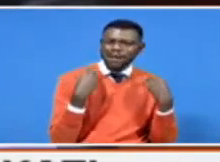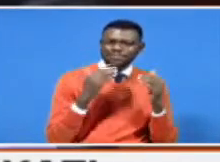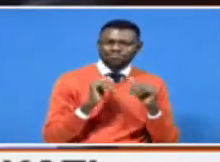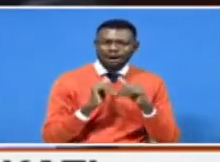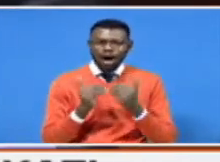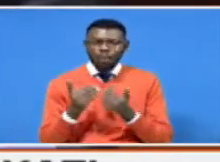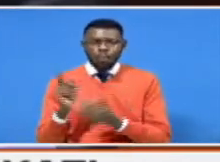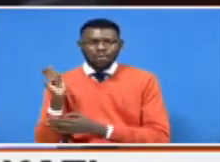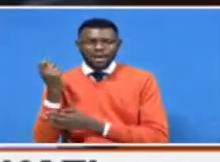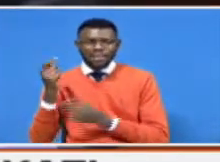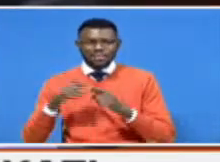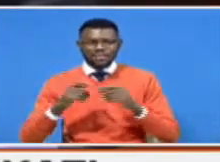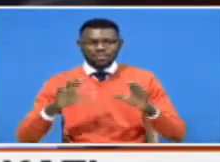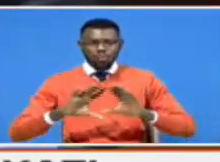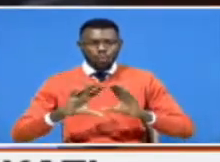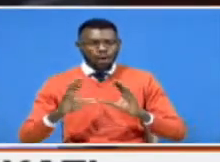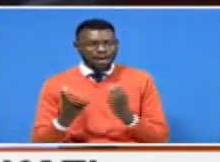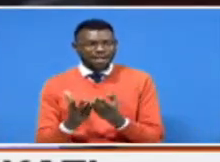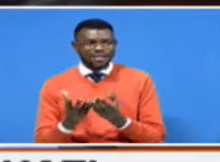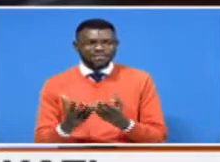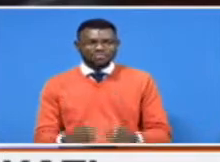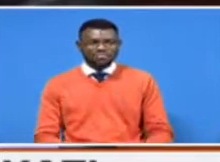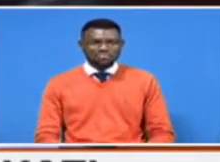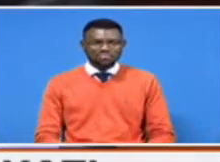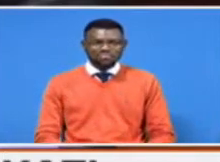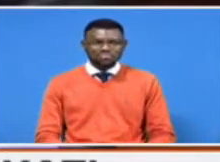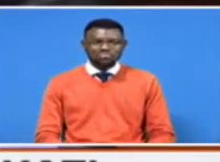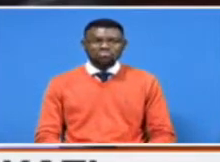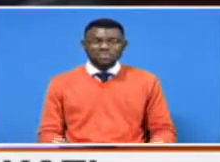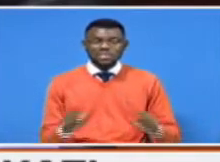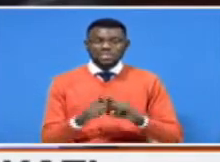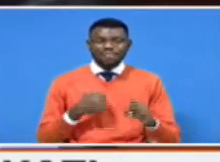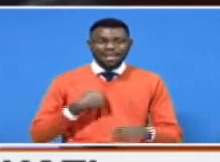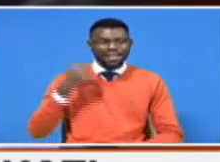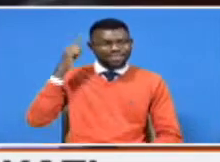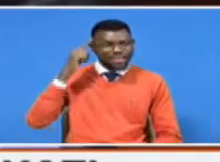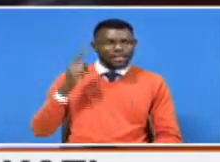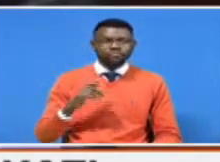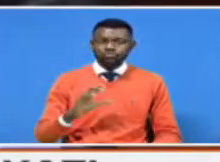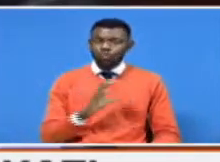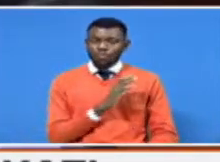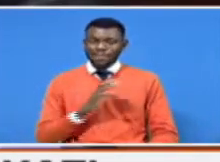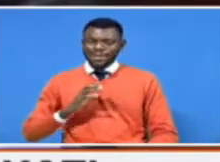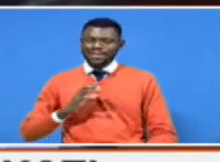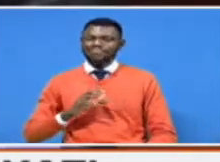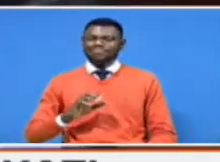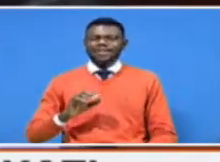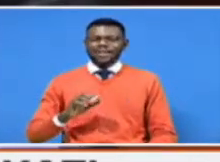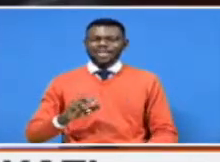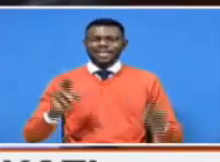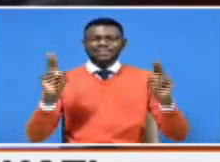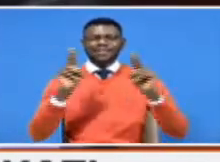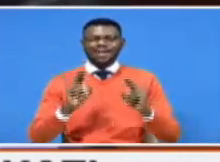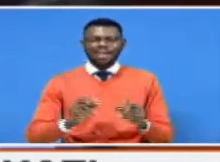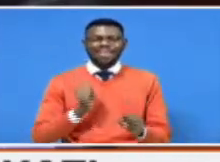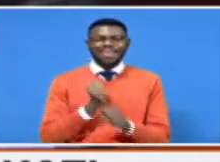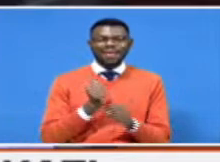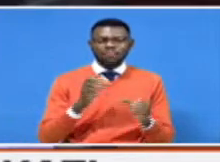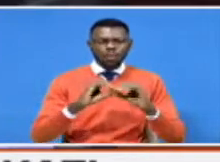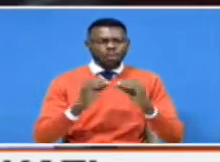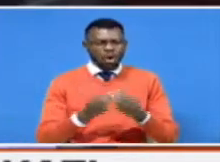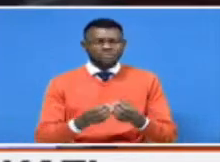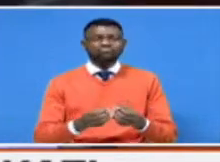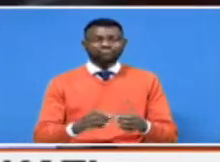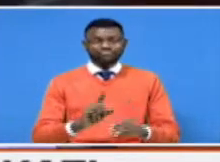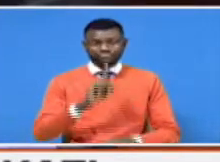globally. And I think we have a serious committee at the International Labour Organization, known as an